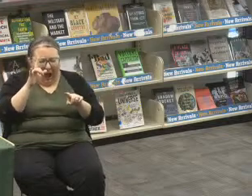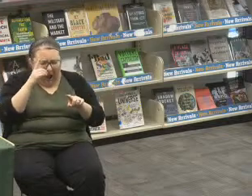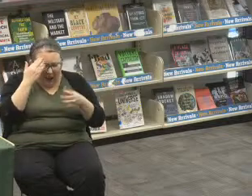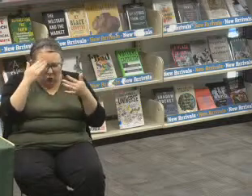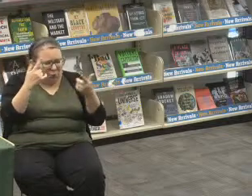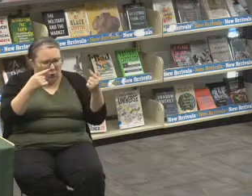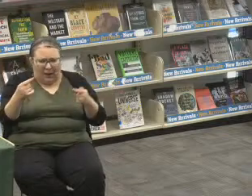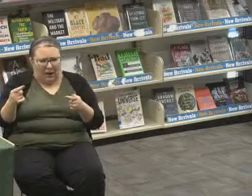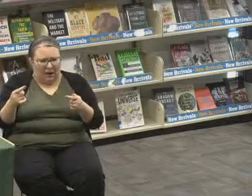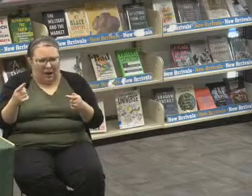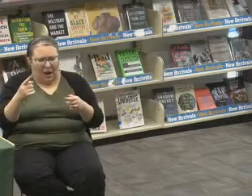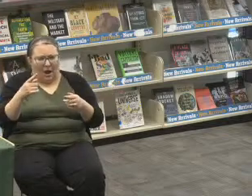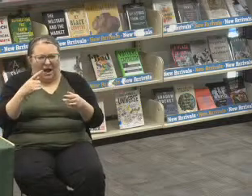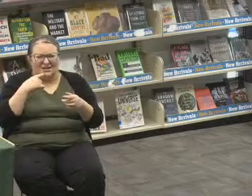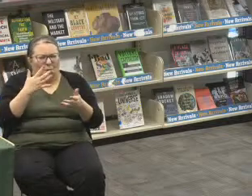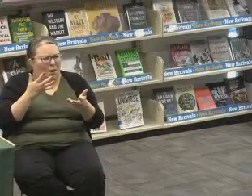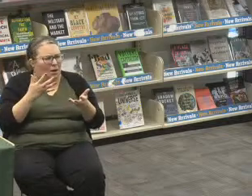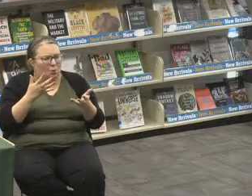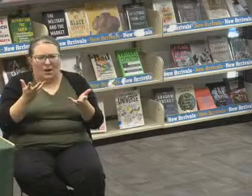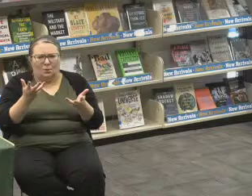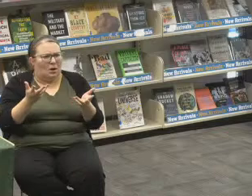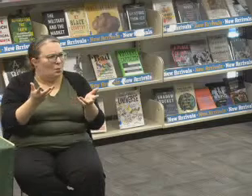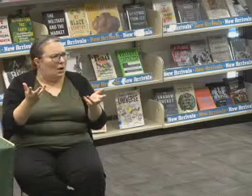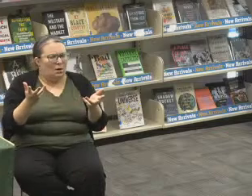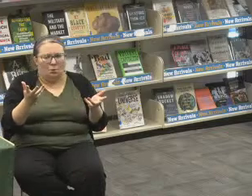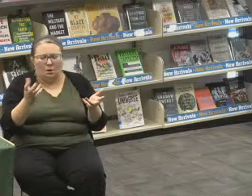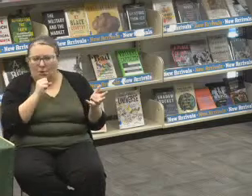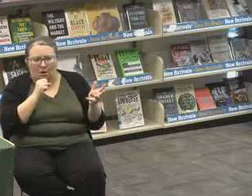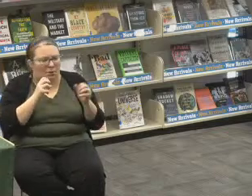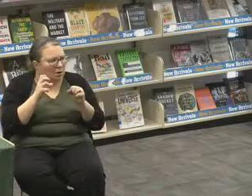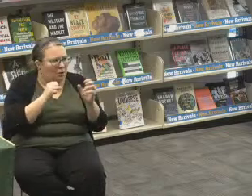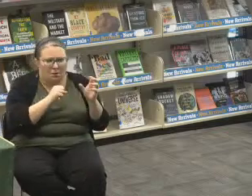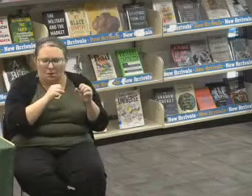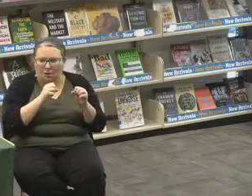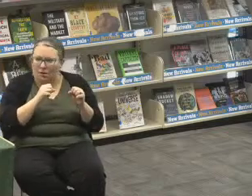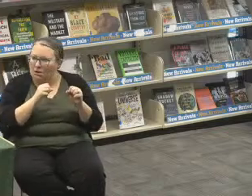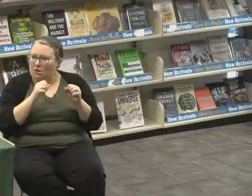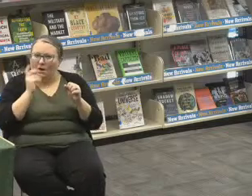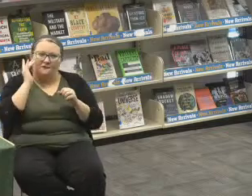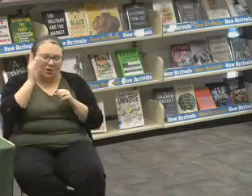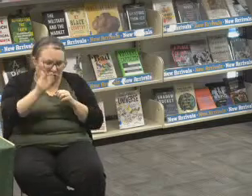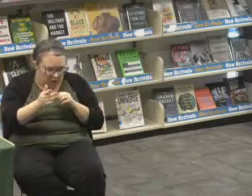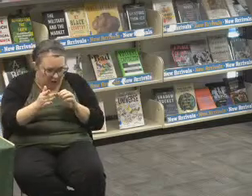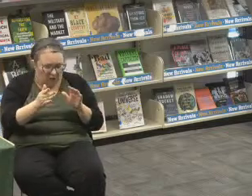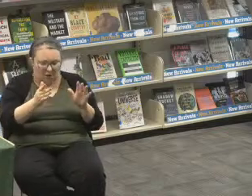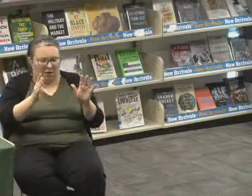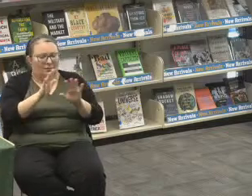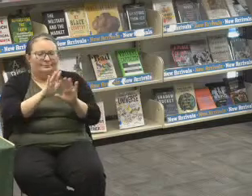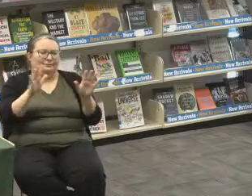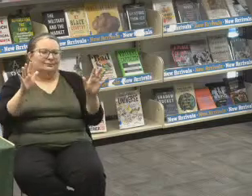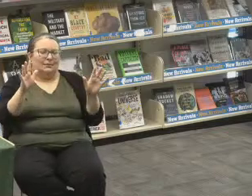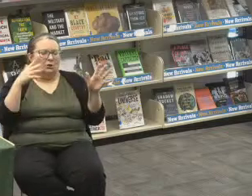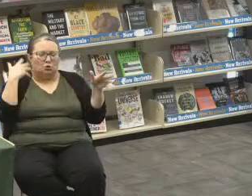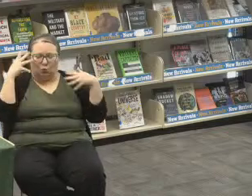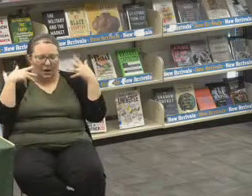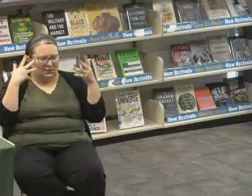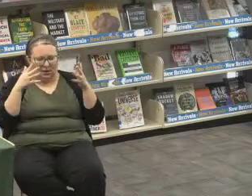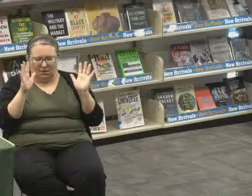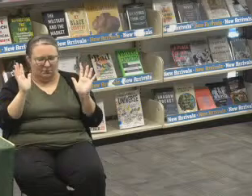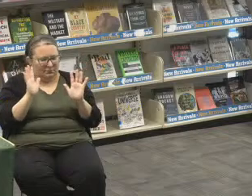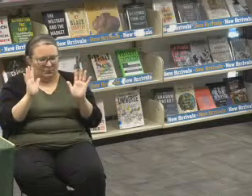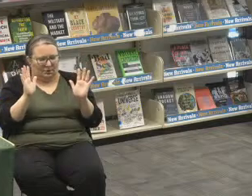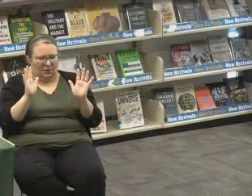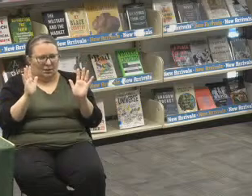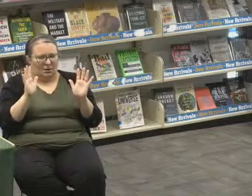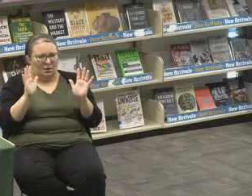going on. And I would say, what? And eventually I just, oh yeah, that's crazy. Even though I totally didn't